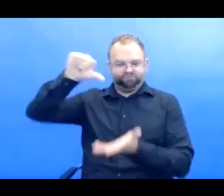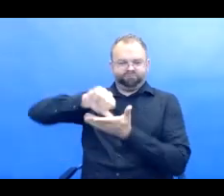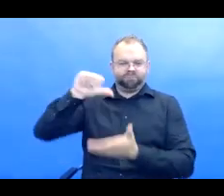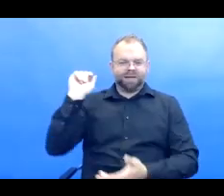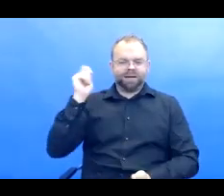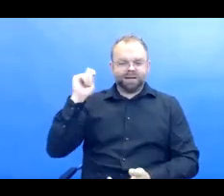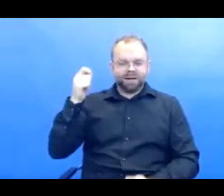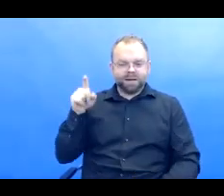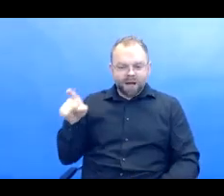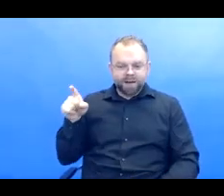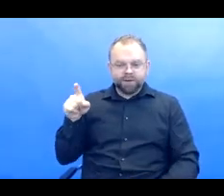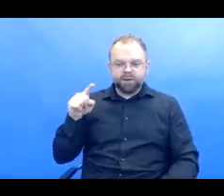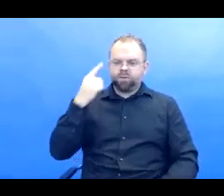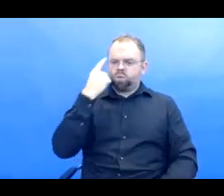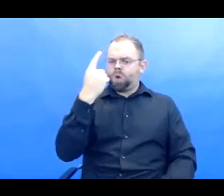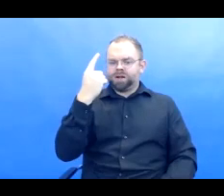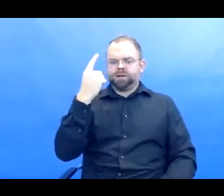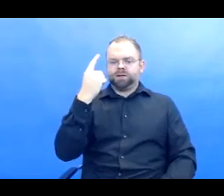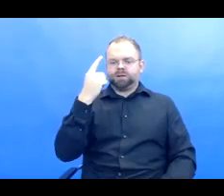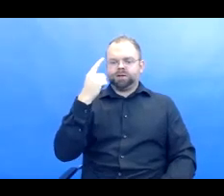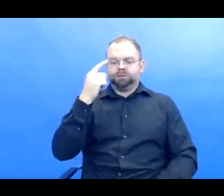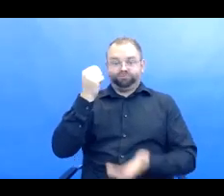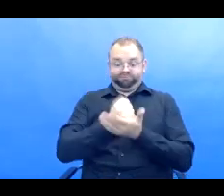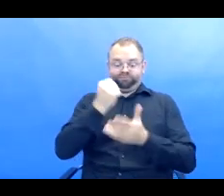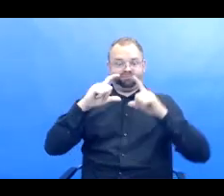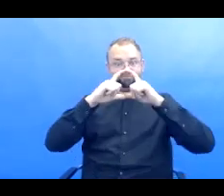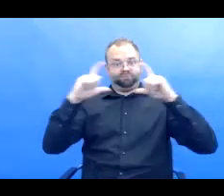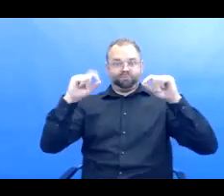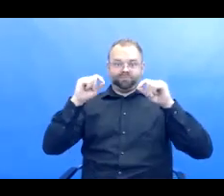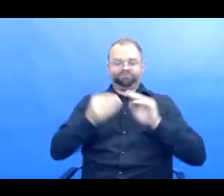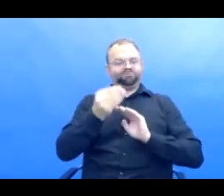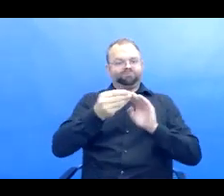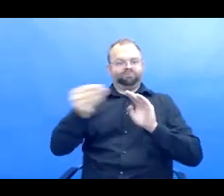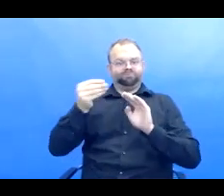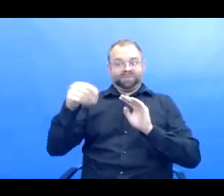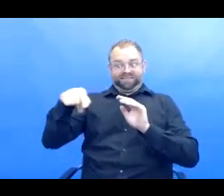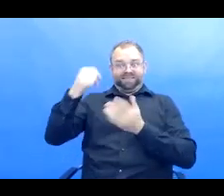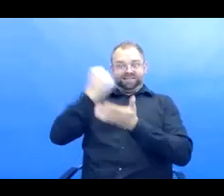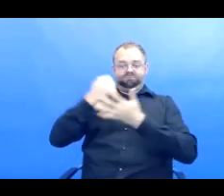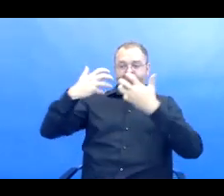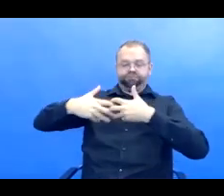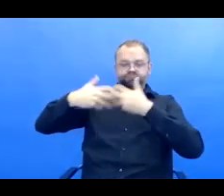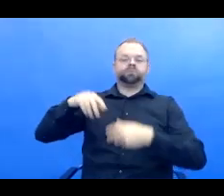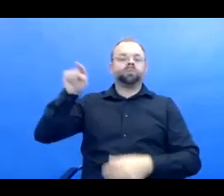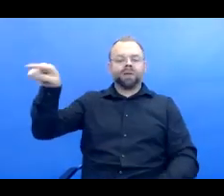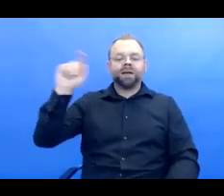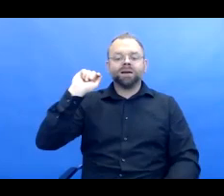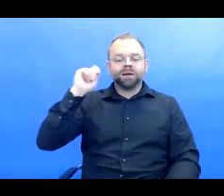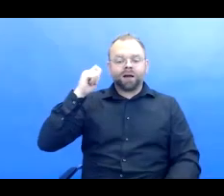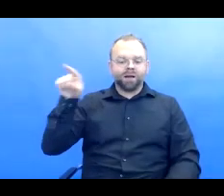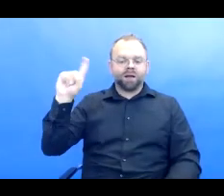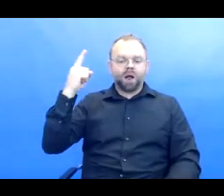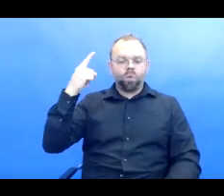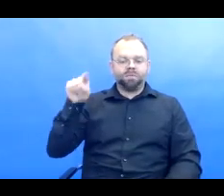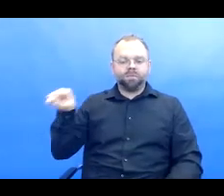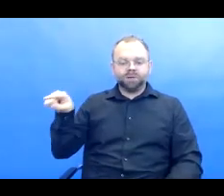card. The process is quite tedious. Some people want to go through with it because there